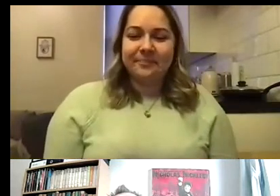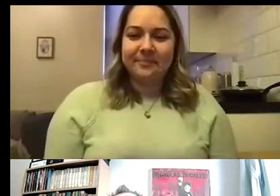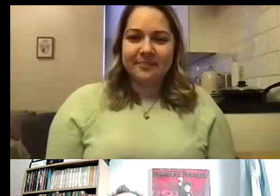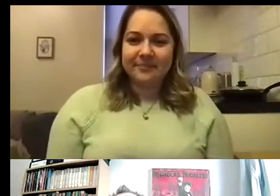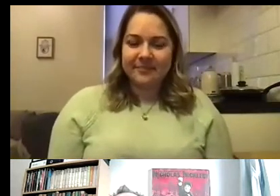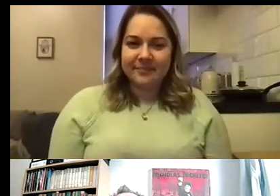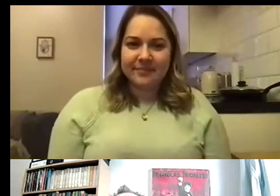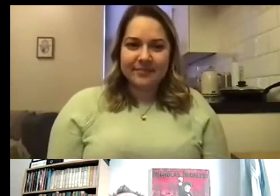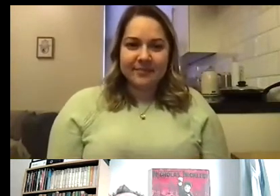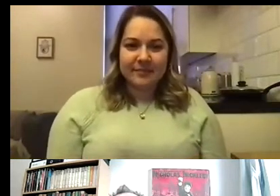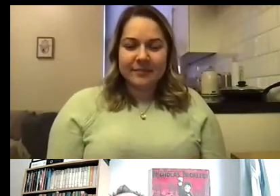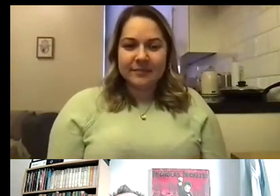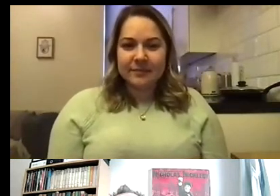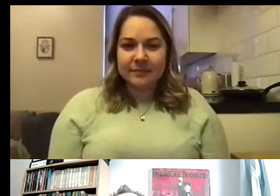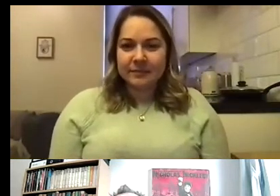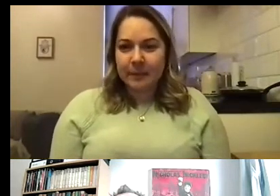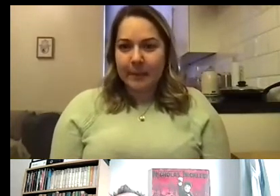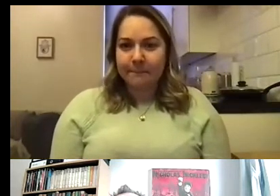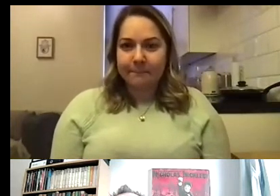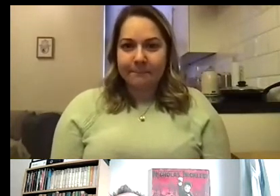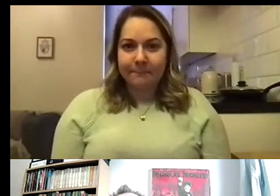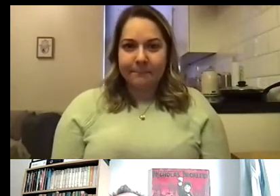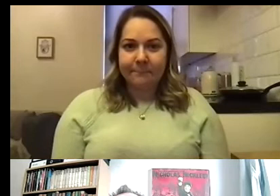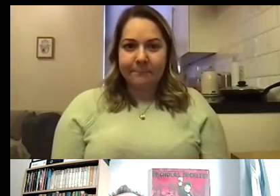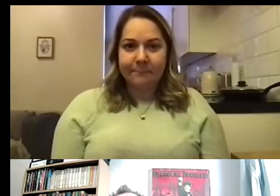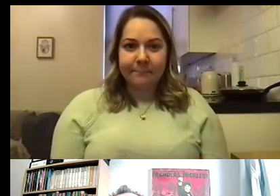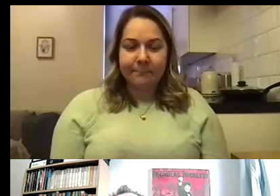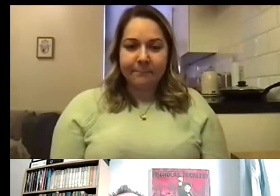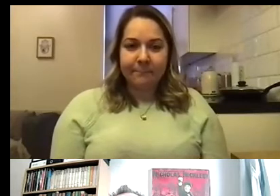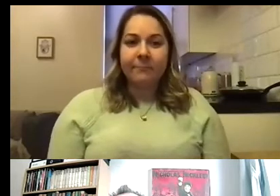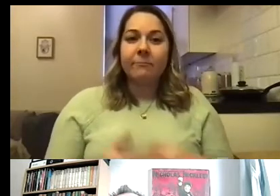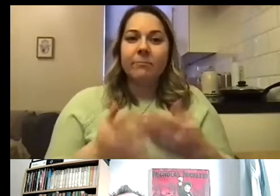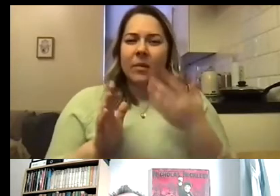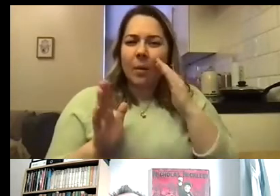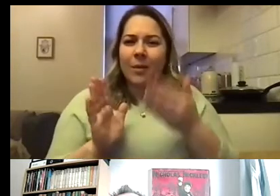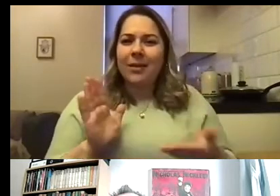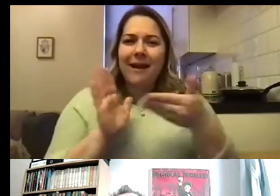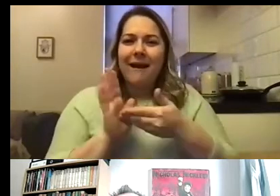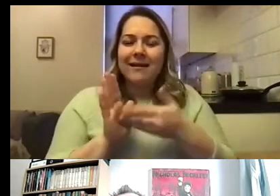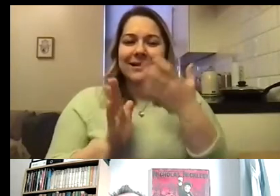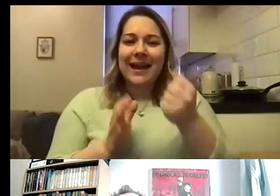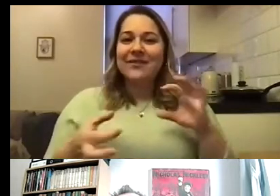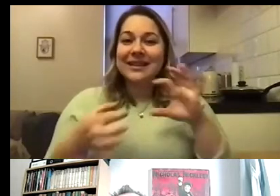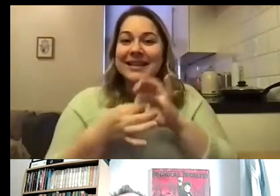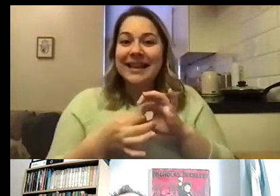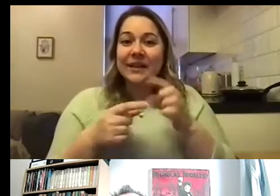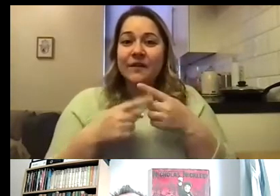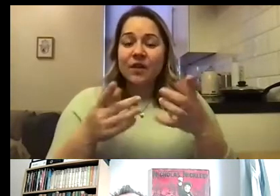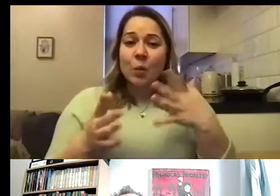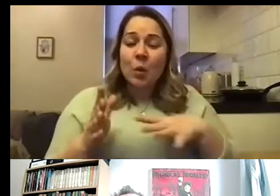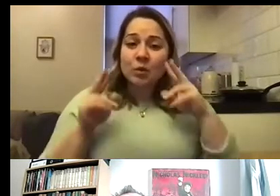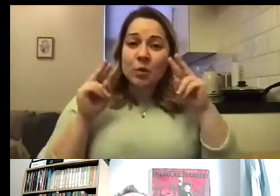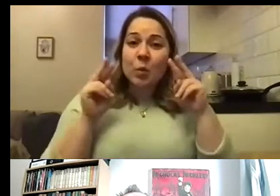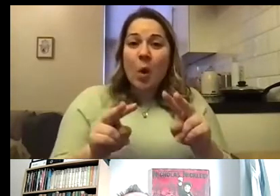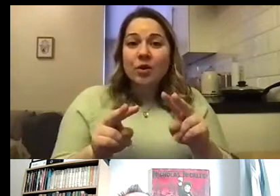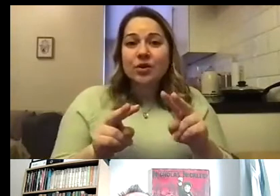Wonderful. Thanks so much, Kim. Thank you. And yeah, and I should add that there is the link if anyone watching would like to go and look at